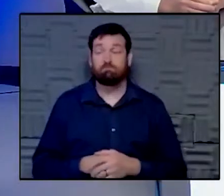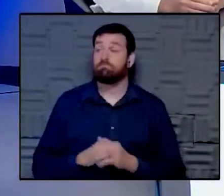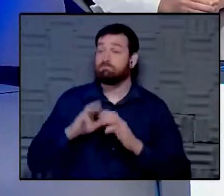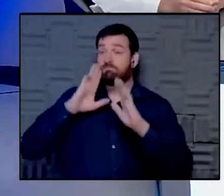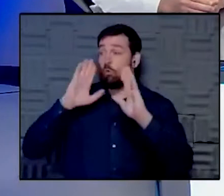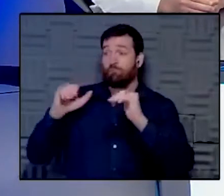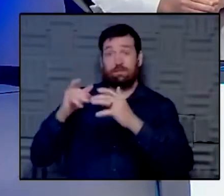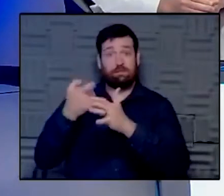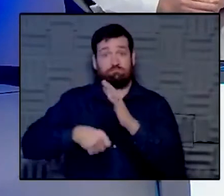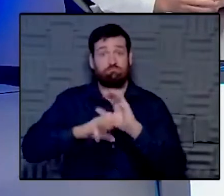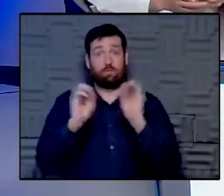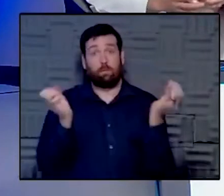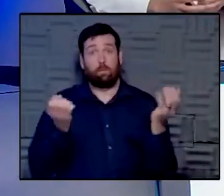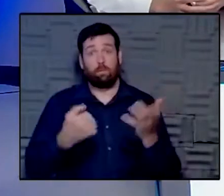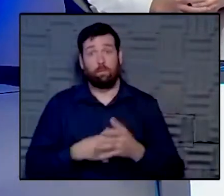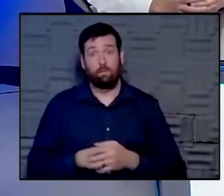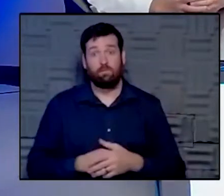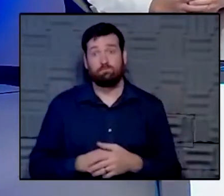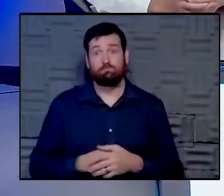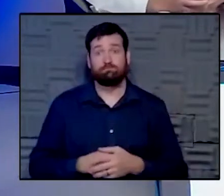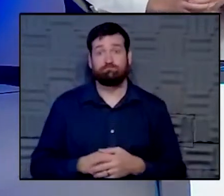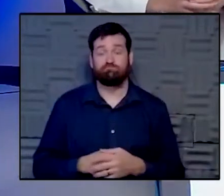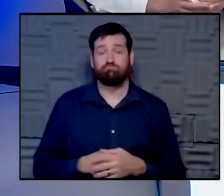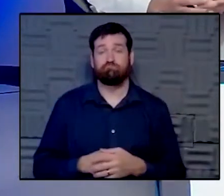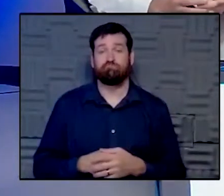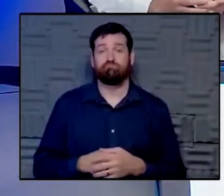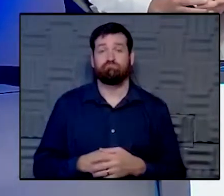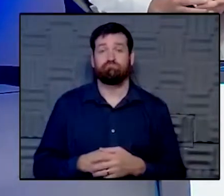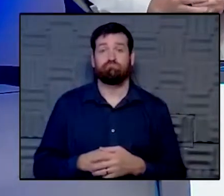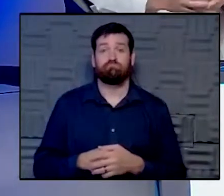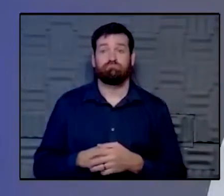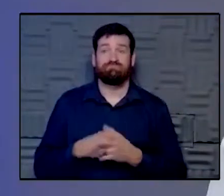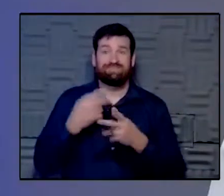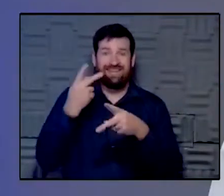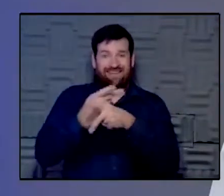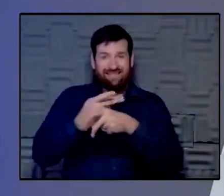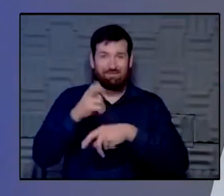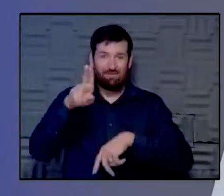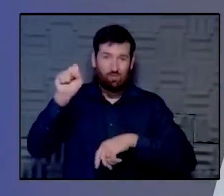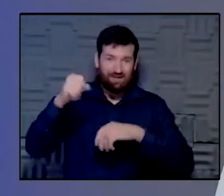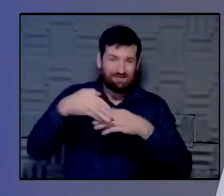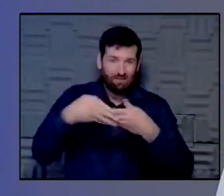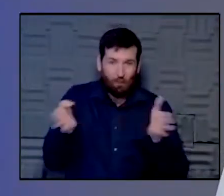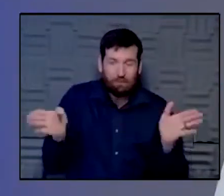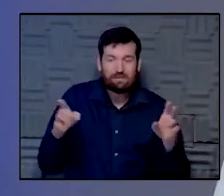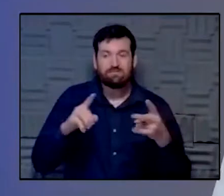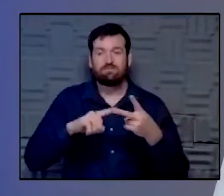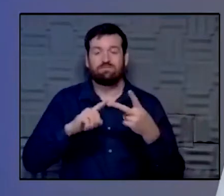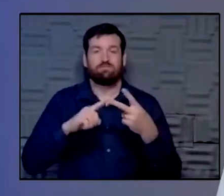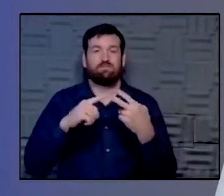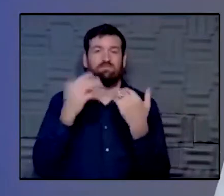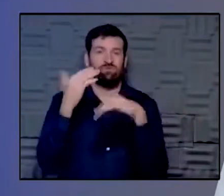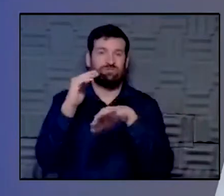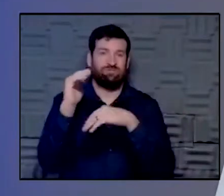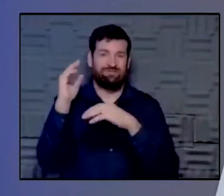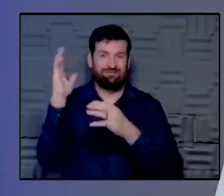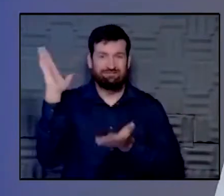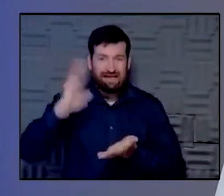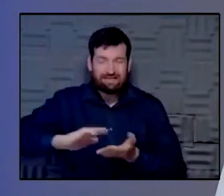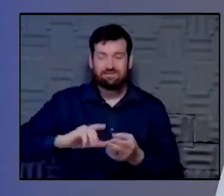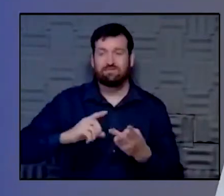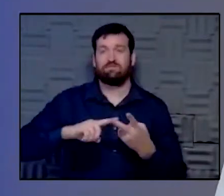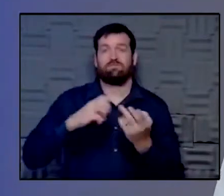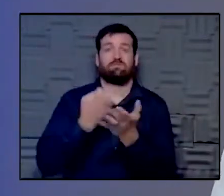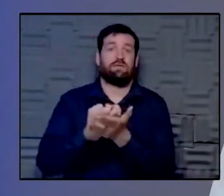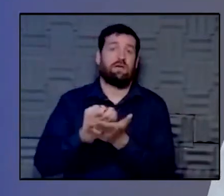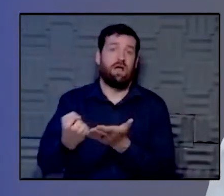be, in order to keep us opened up, keep less restrictions, allow the economy to continue